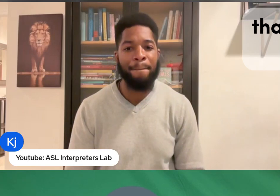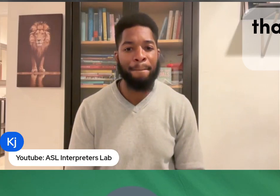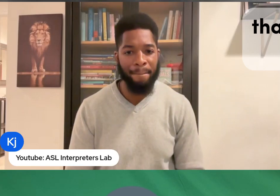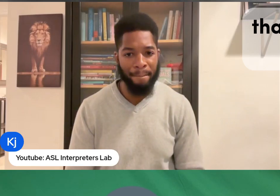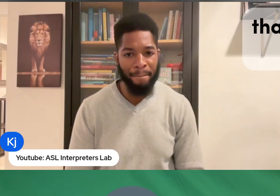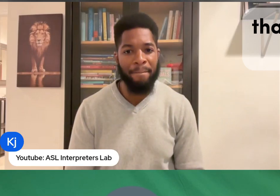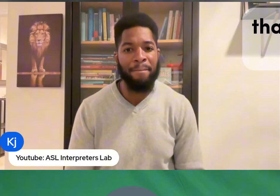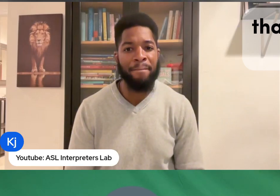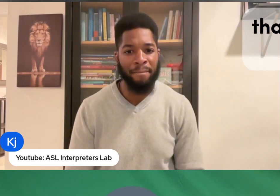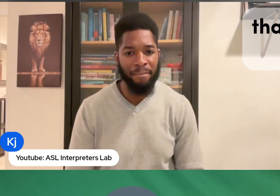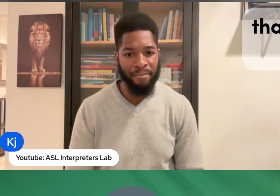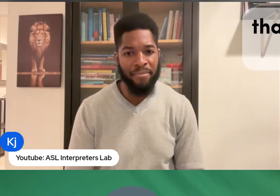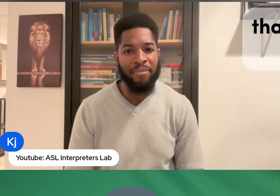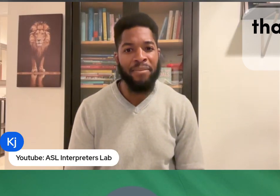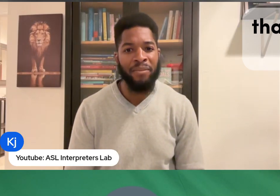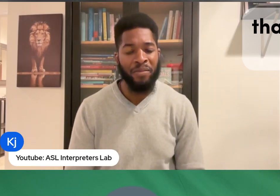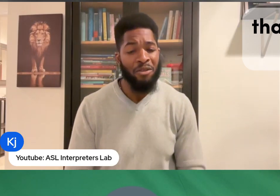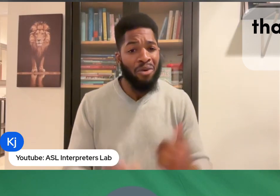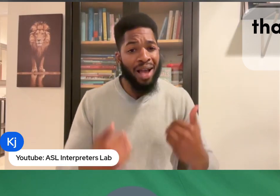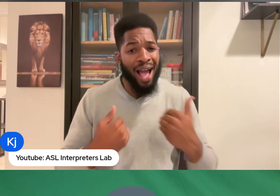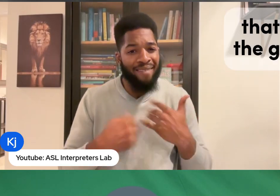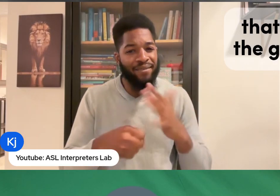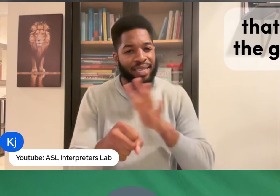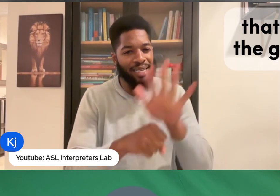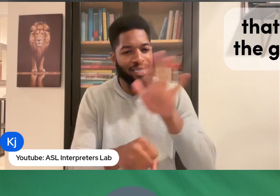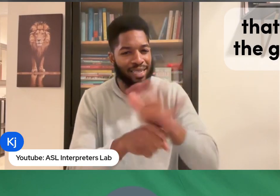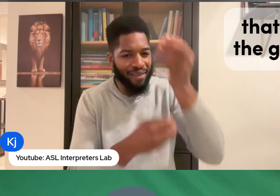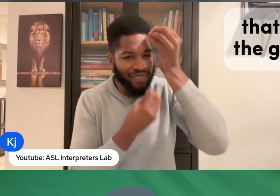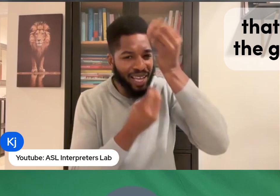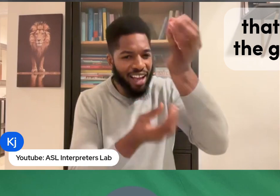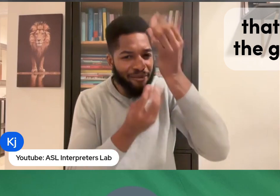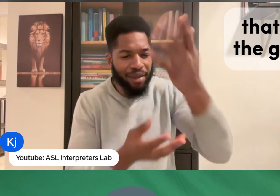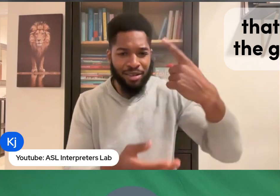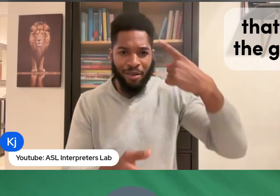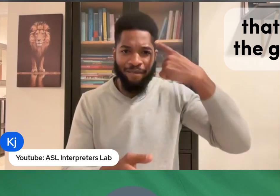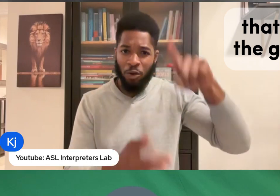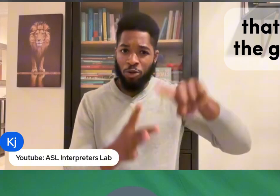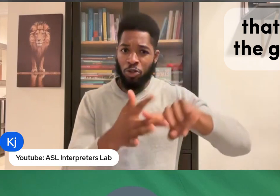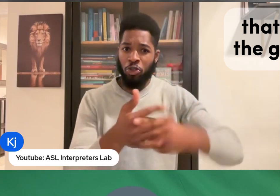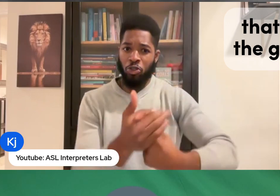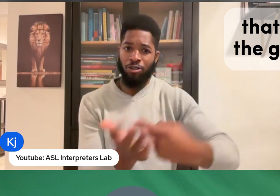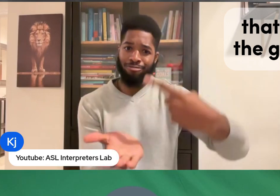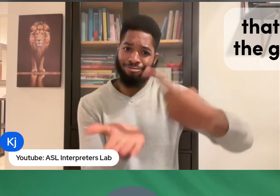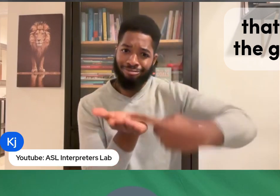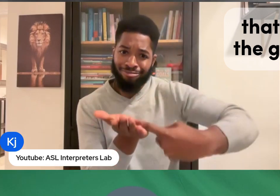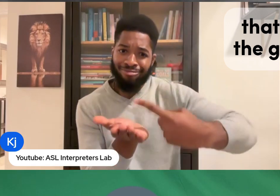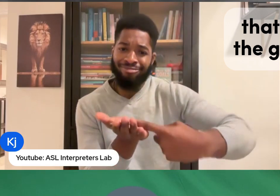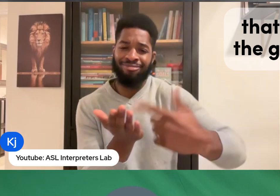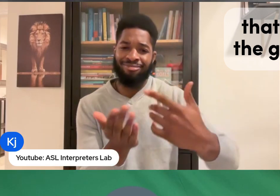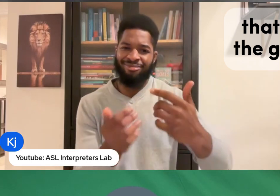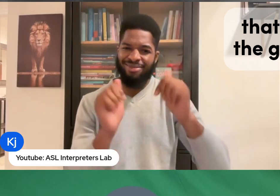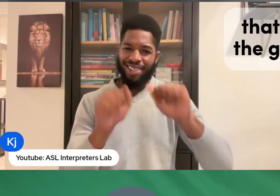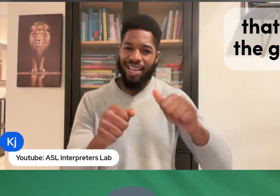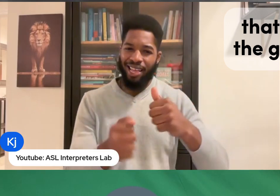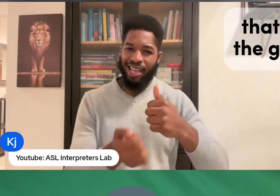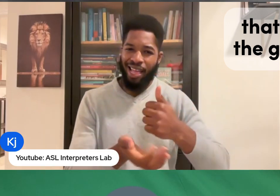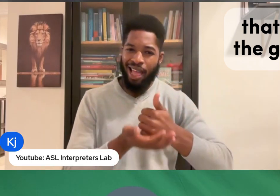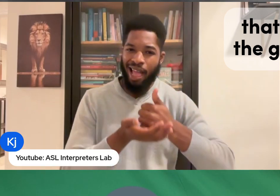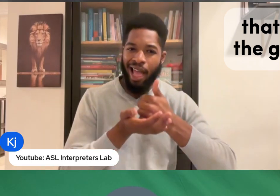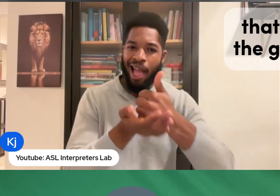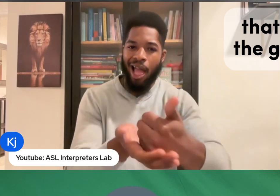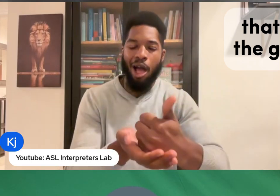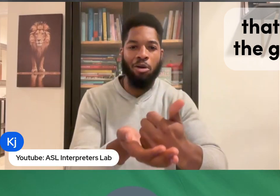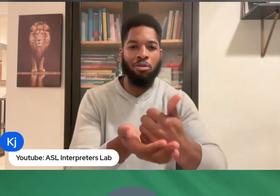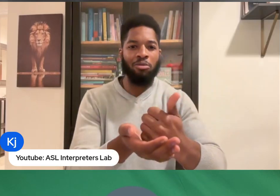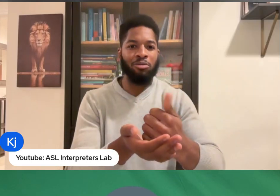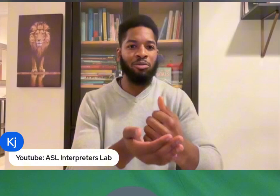creates a platform for a dialogue that could really help to bridge the gap between the